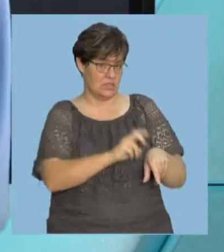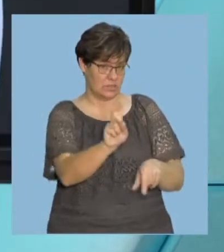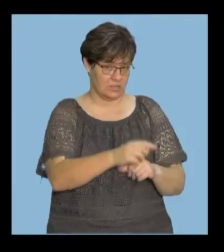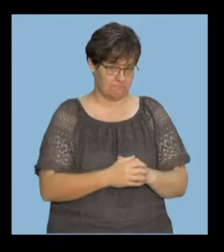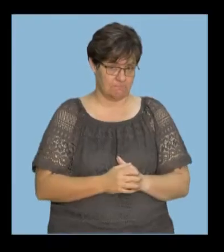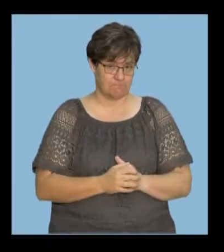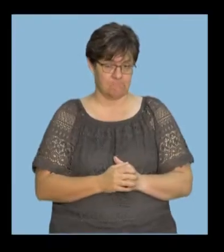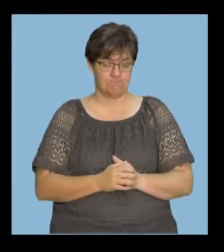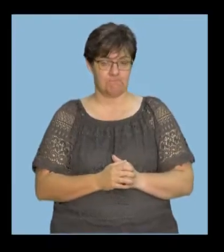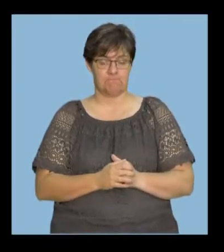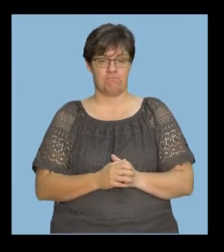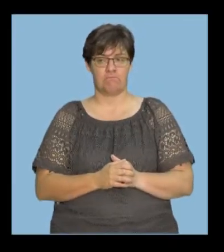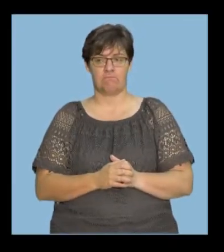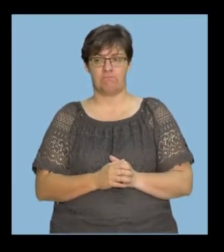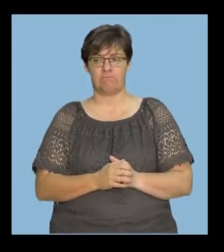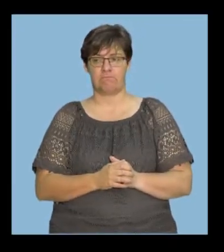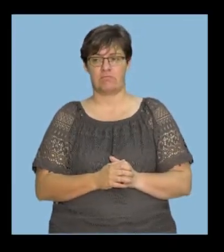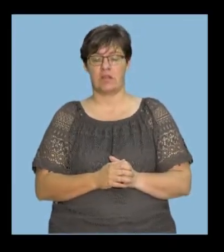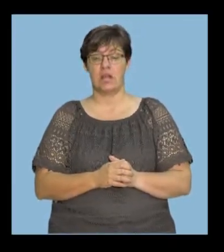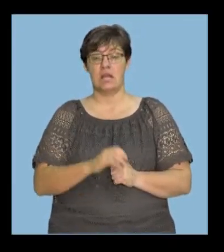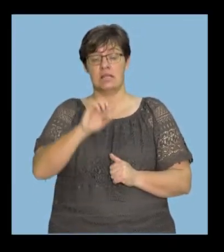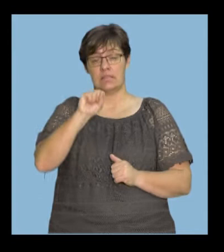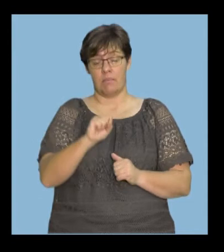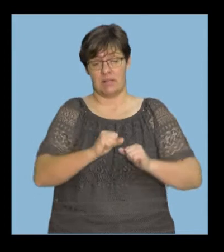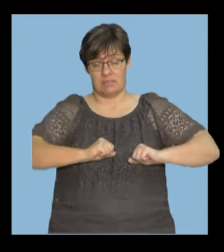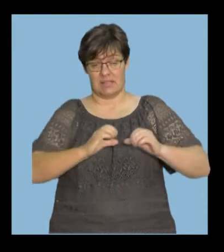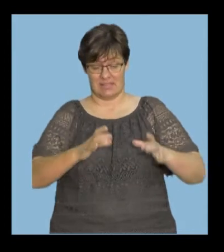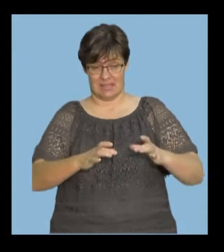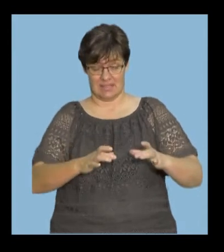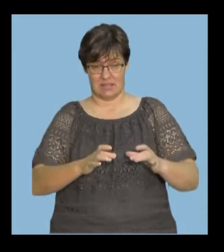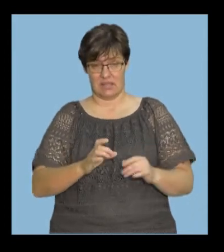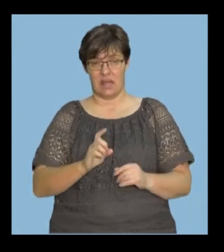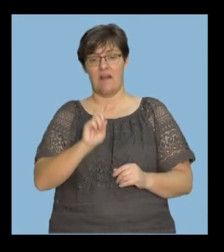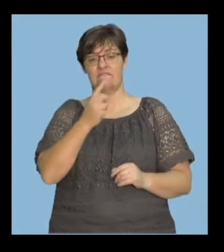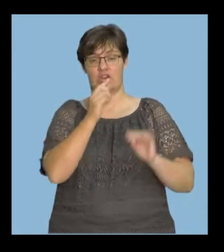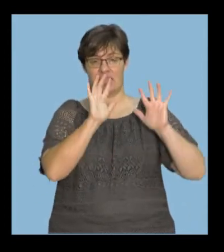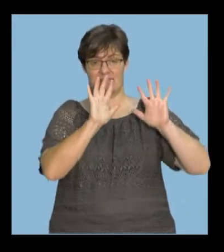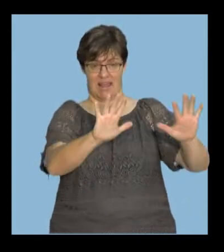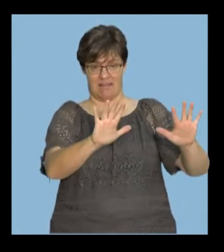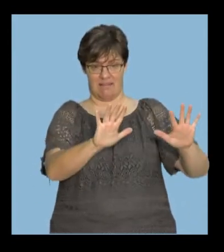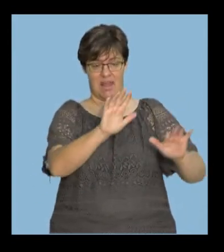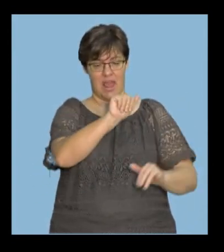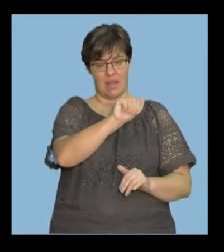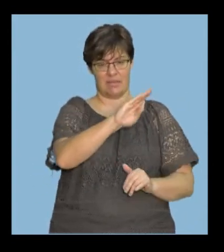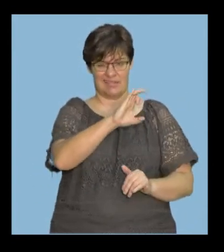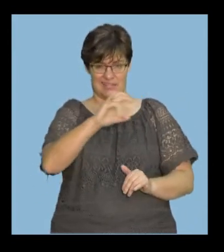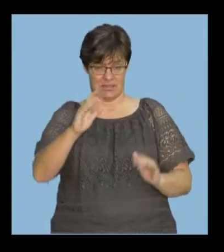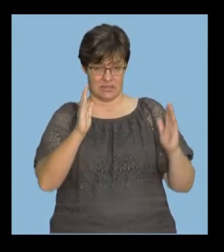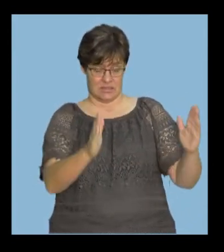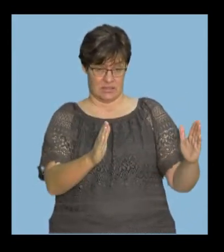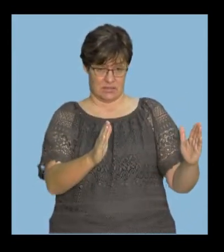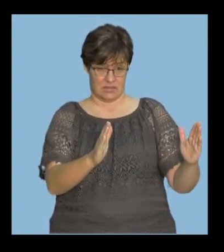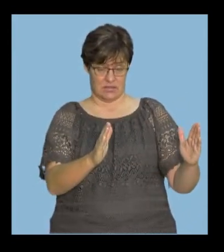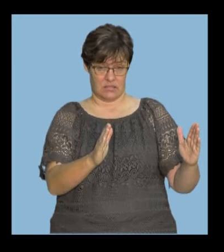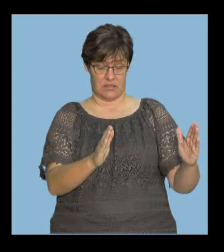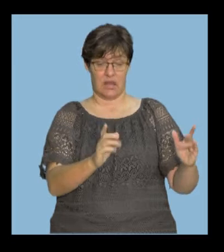to need. So we're going to let the sample space be the first 10 letters of the alphabet. And we're going